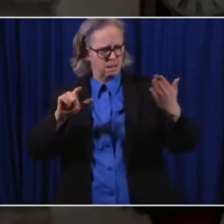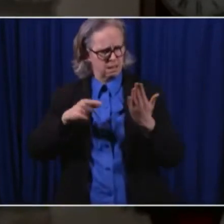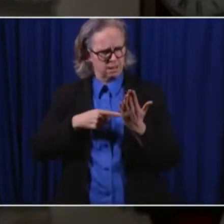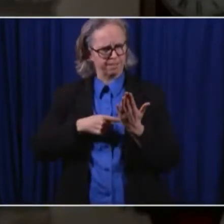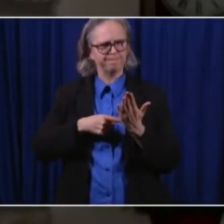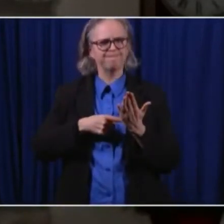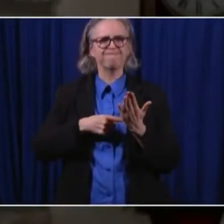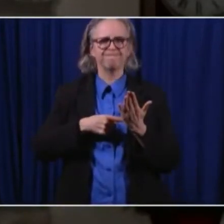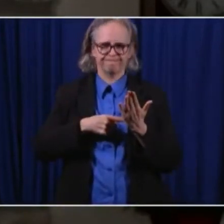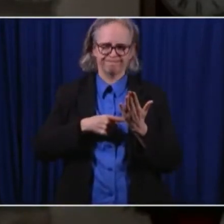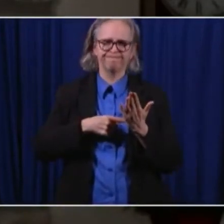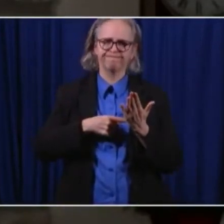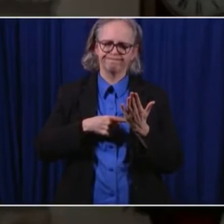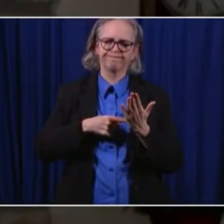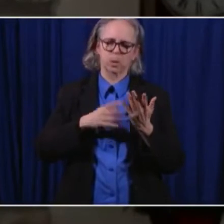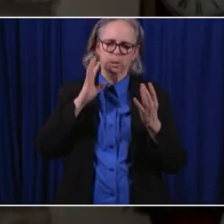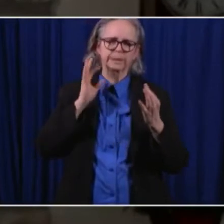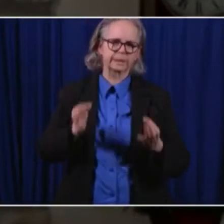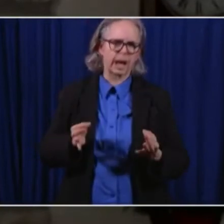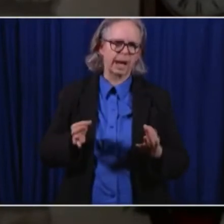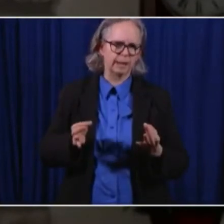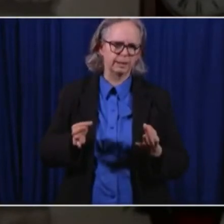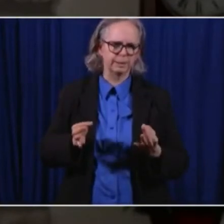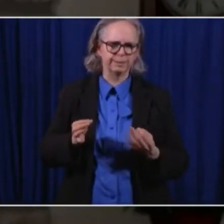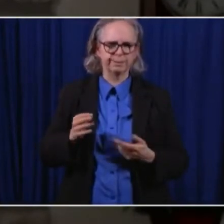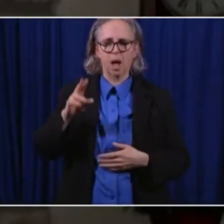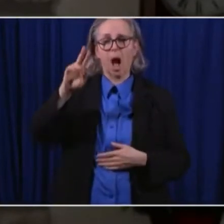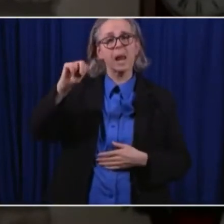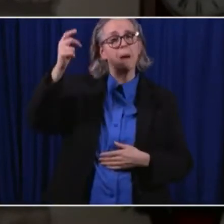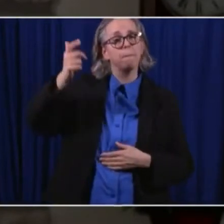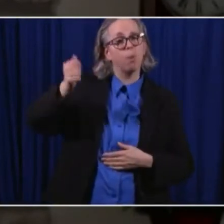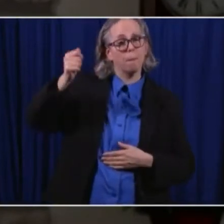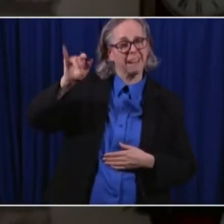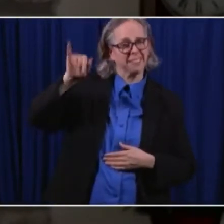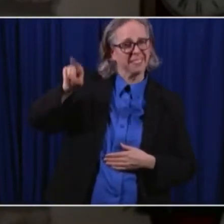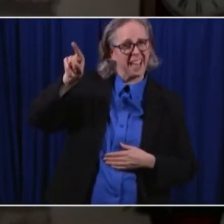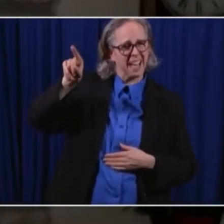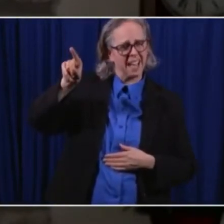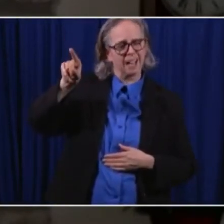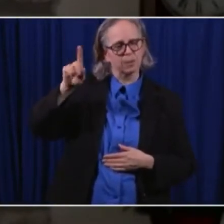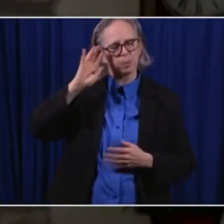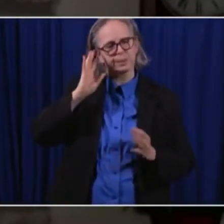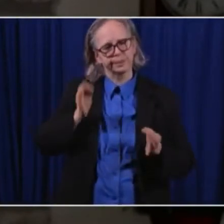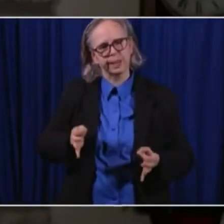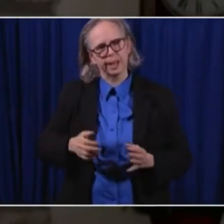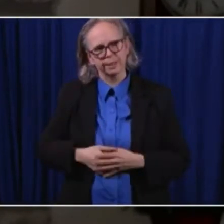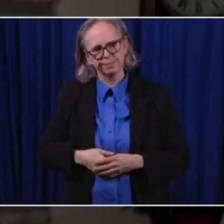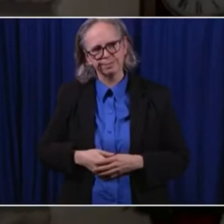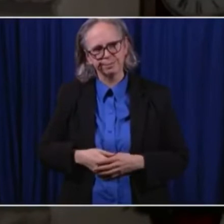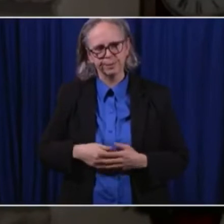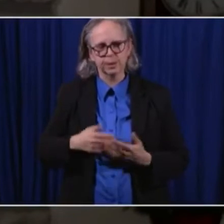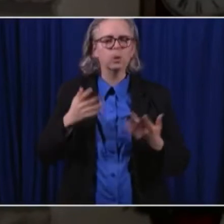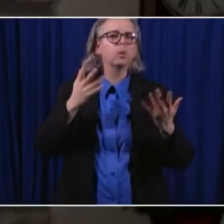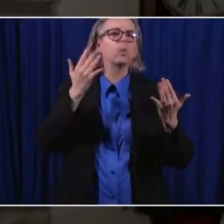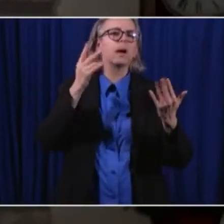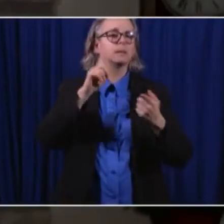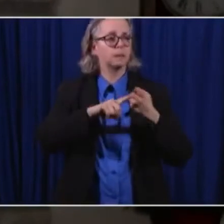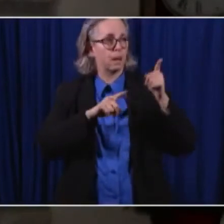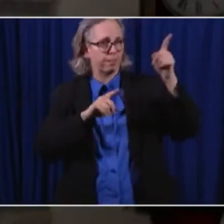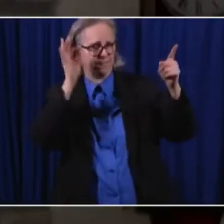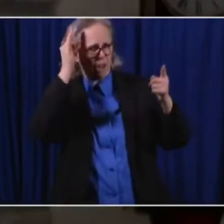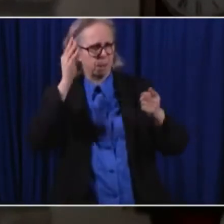additional unemployment. So we'll know more when we see exactly what ends up in this bill. As far as people